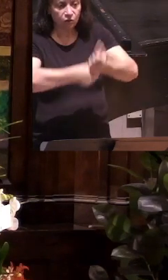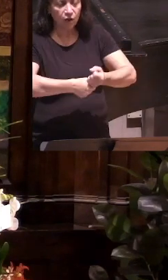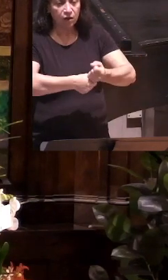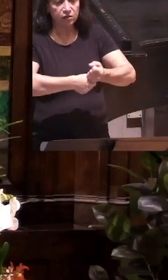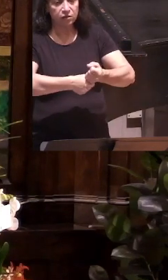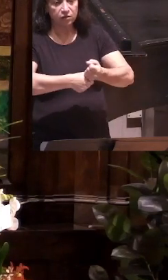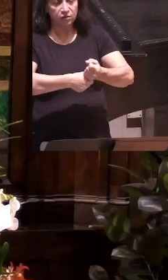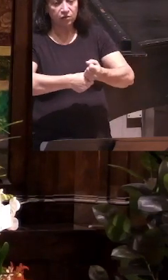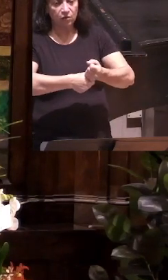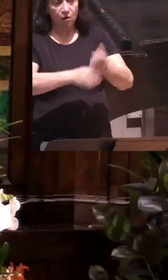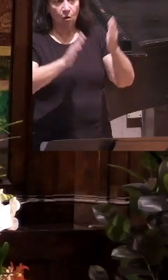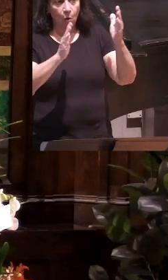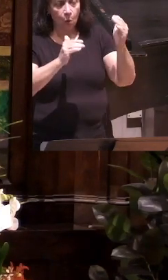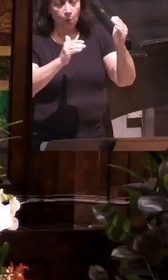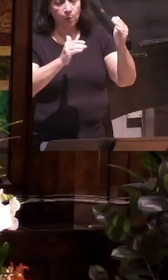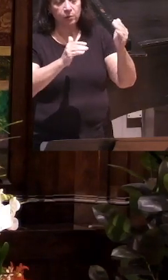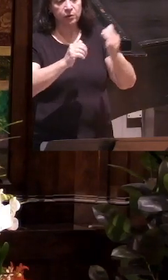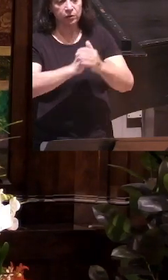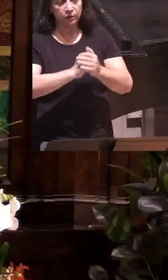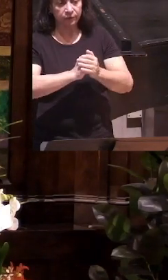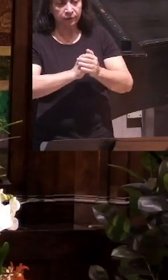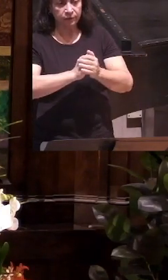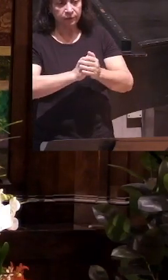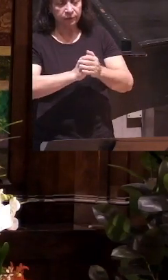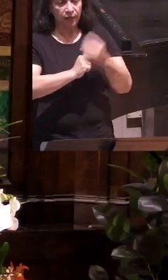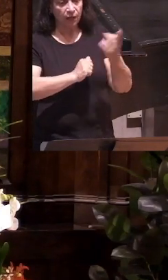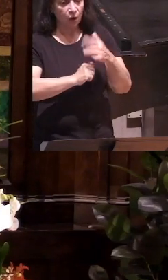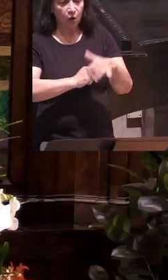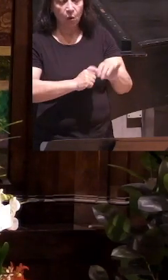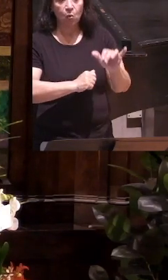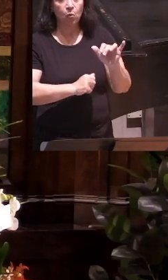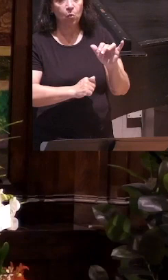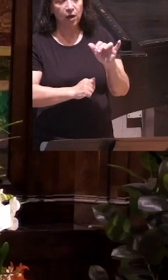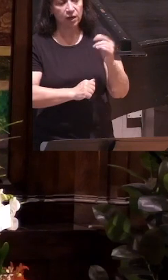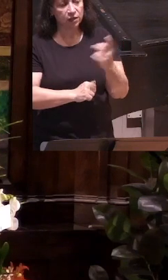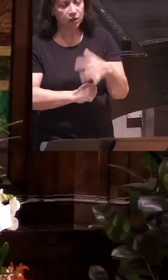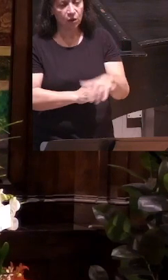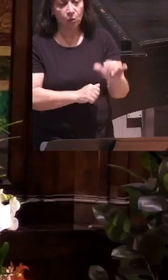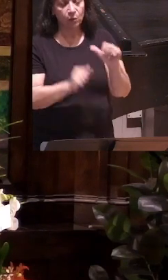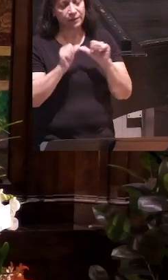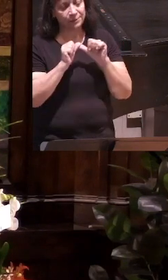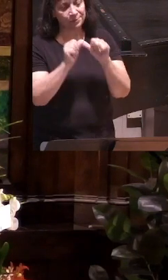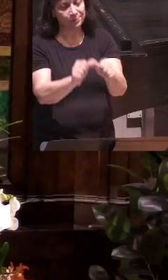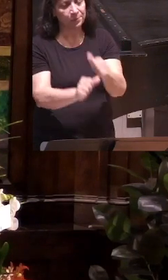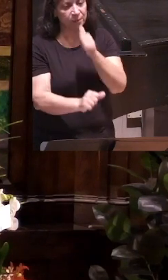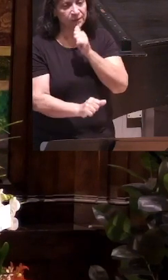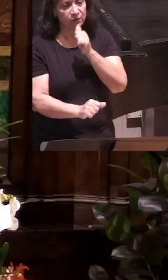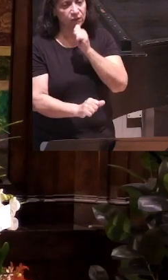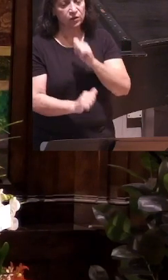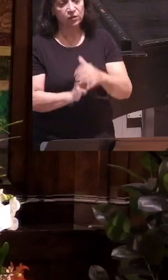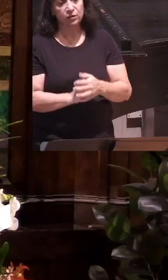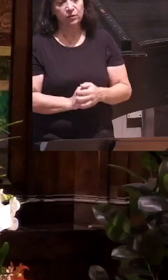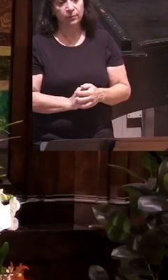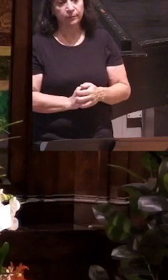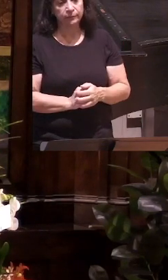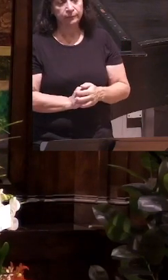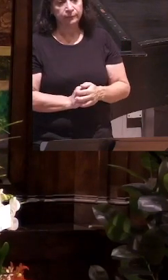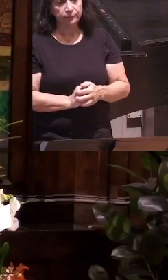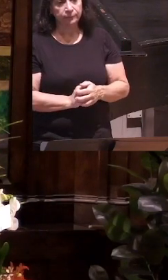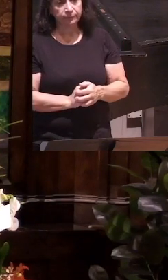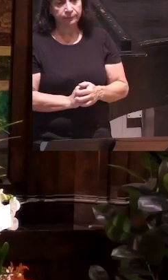trusts, hopes, and always, always perseveres.